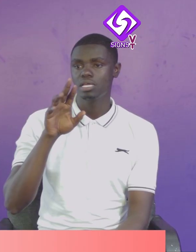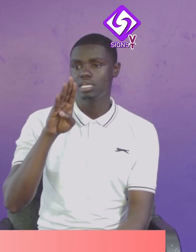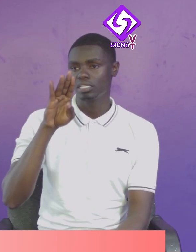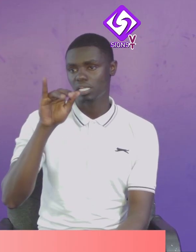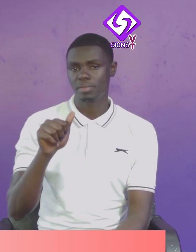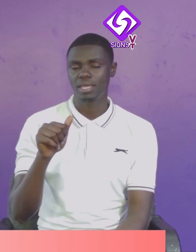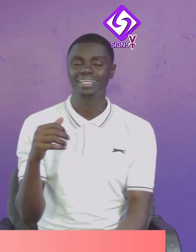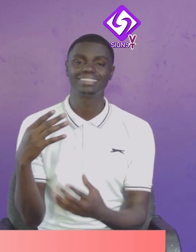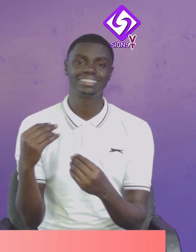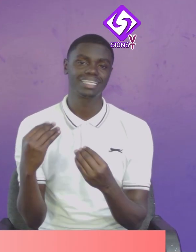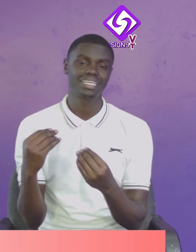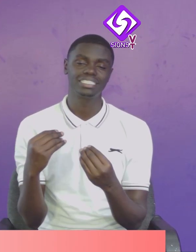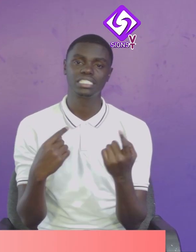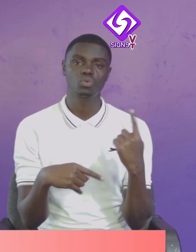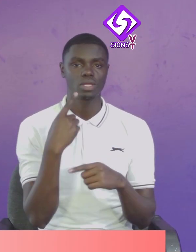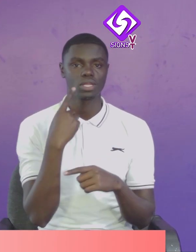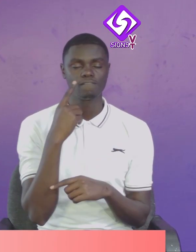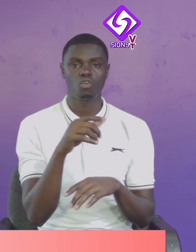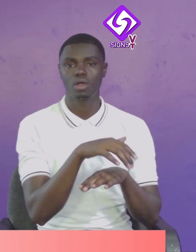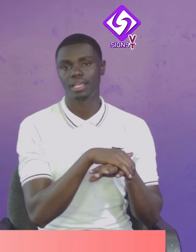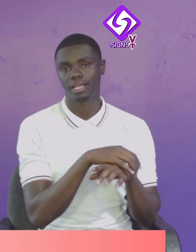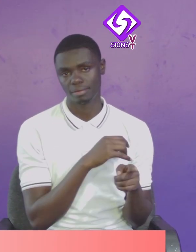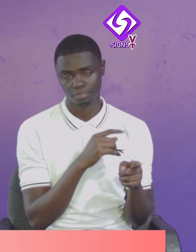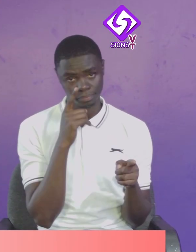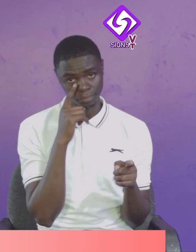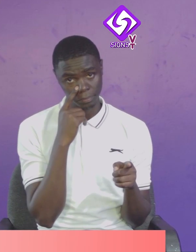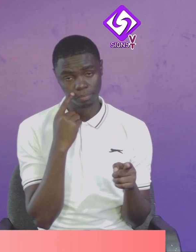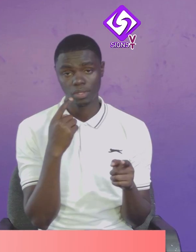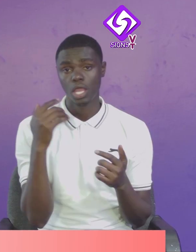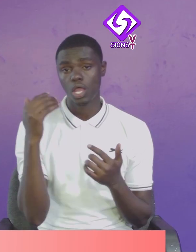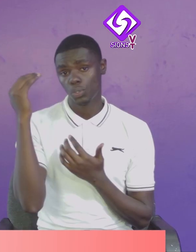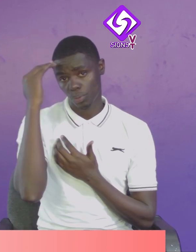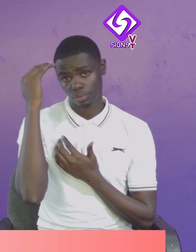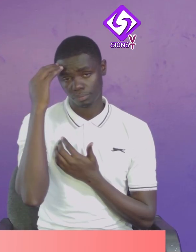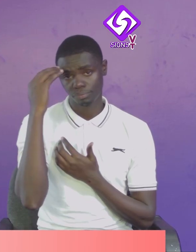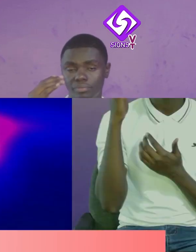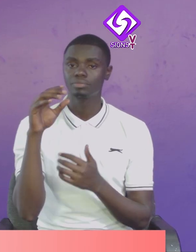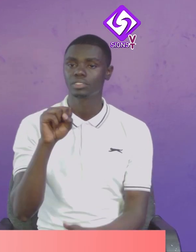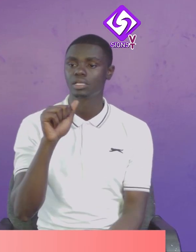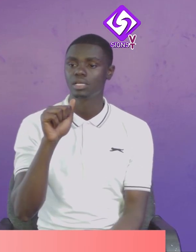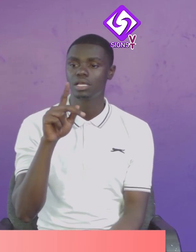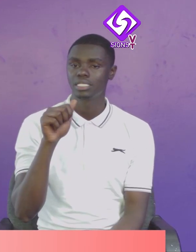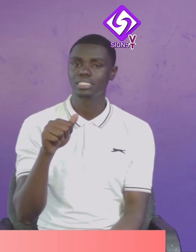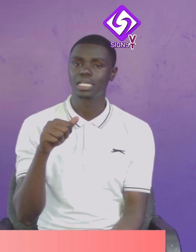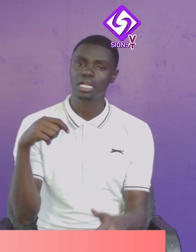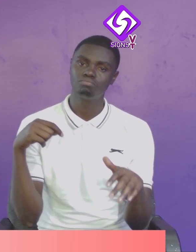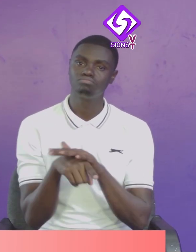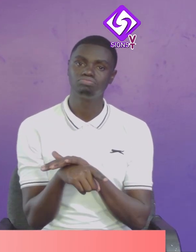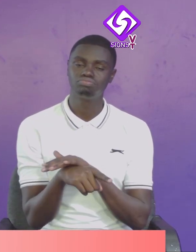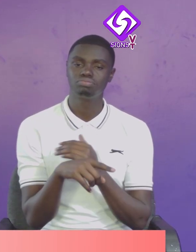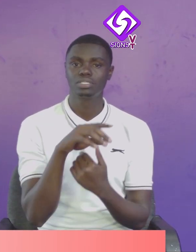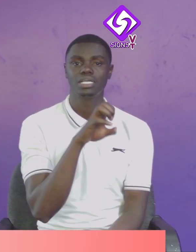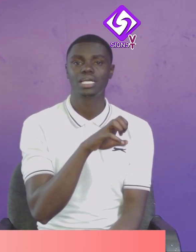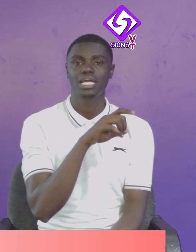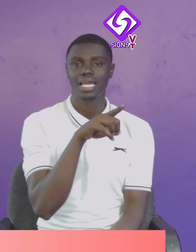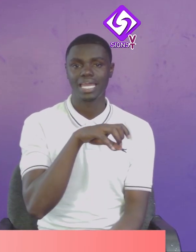an easy game for a team like England. Right. Especially, that Bukayo Saka scoring, Eberechi Eze coming from the bench